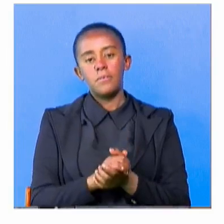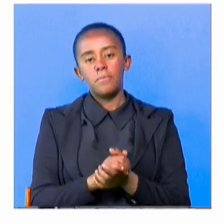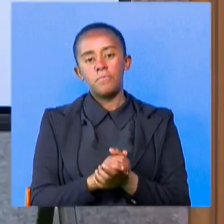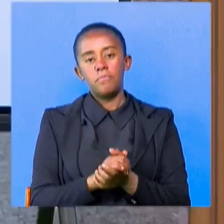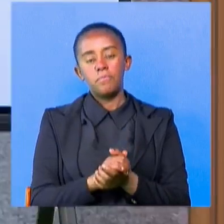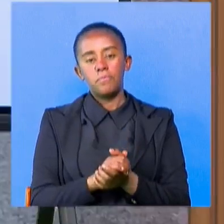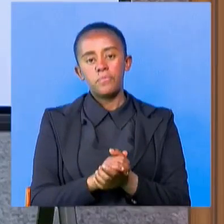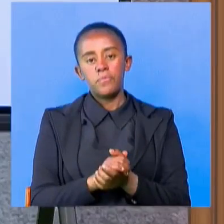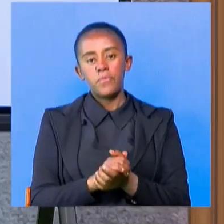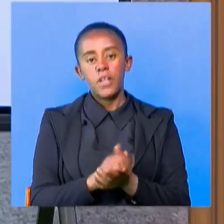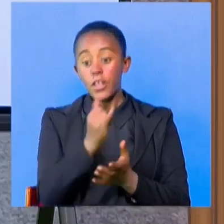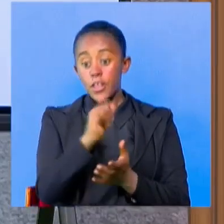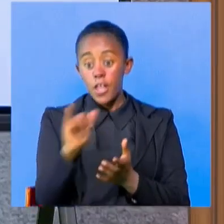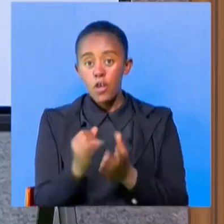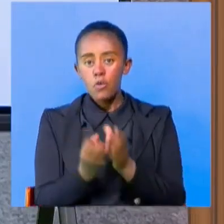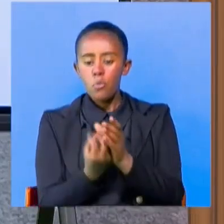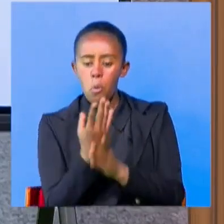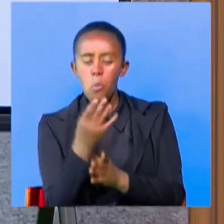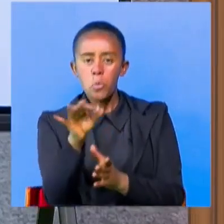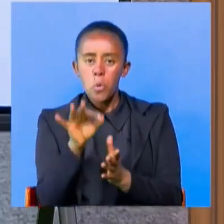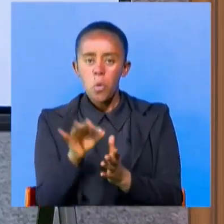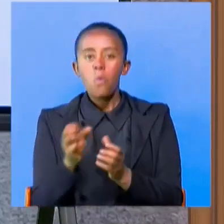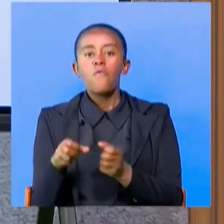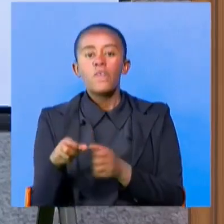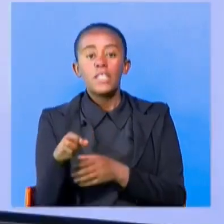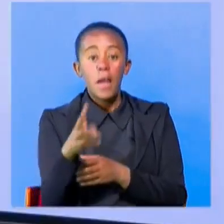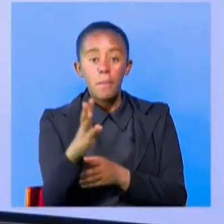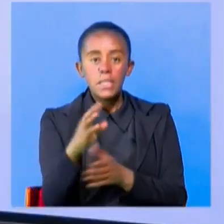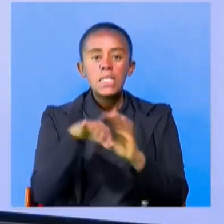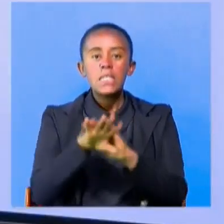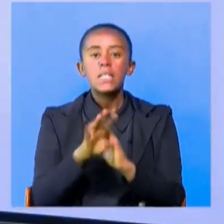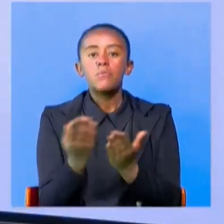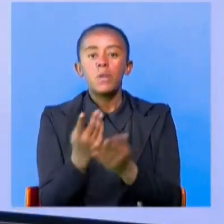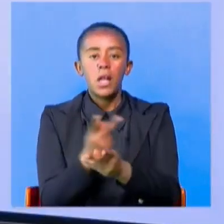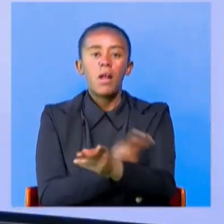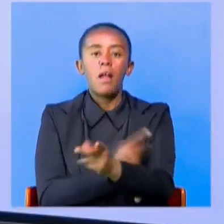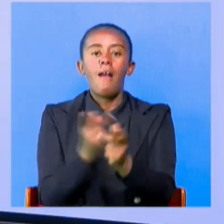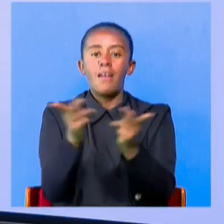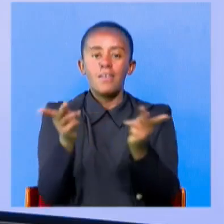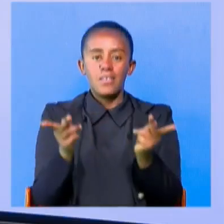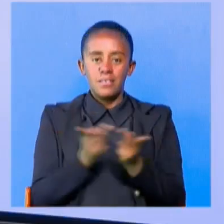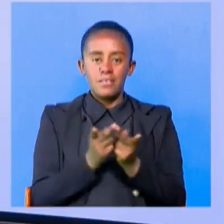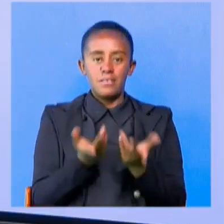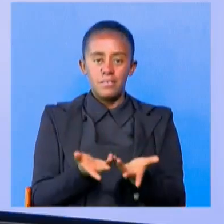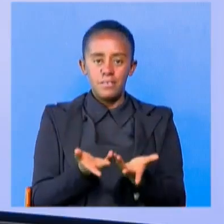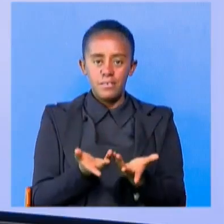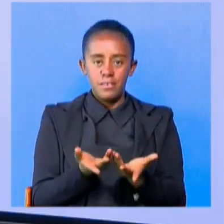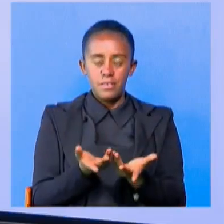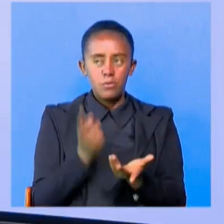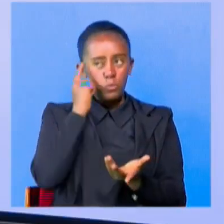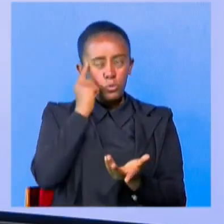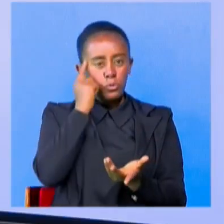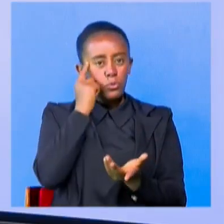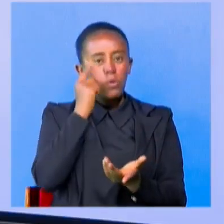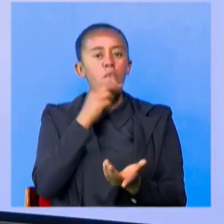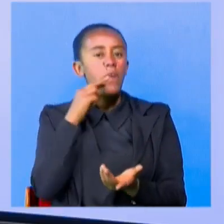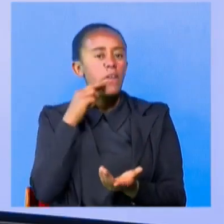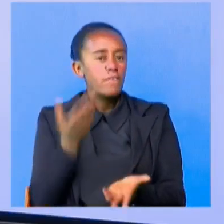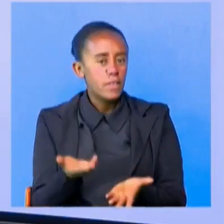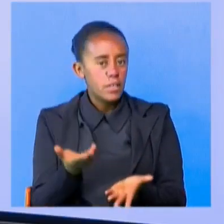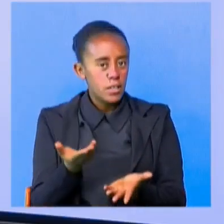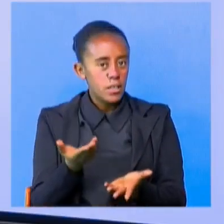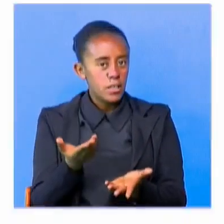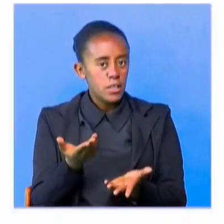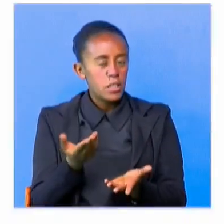Look at, they grow vegetables in the garden. Where do you think is a verb? Where do you think is